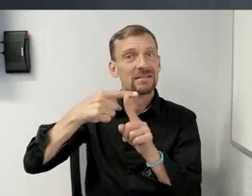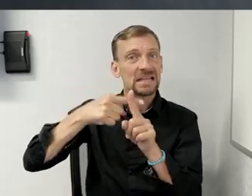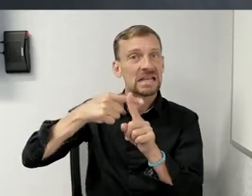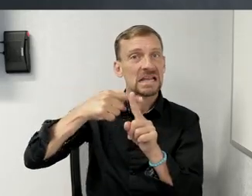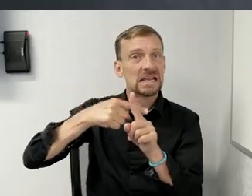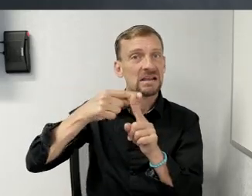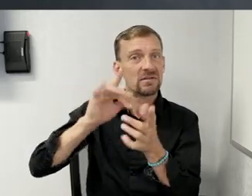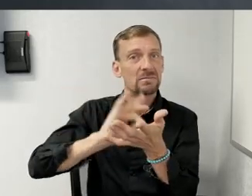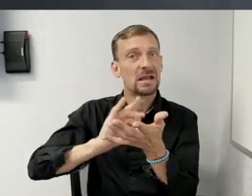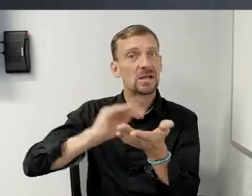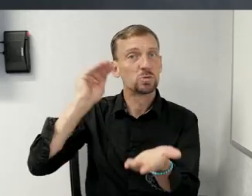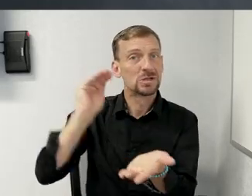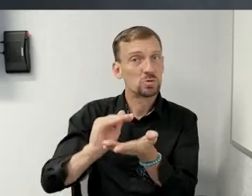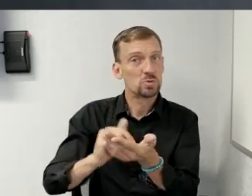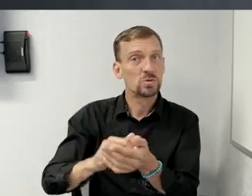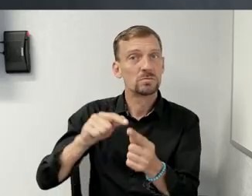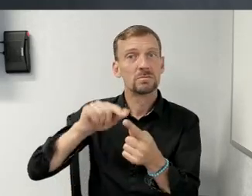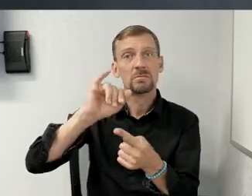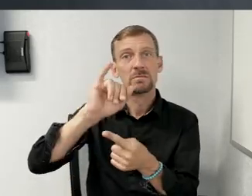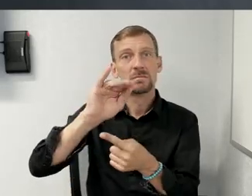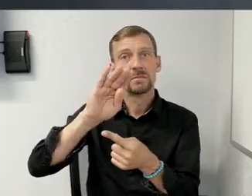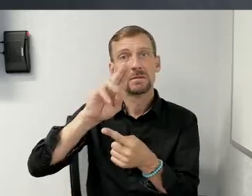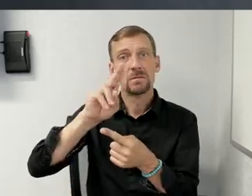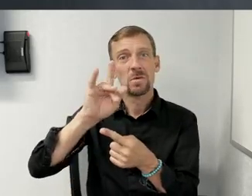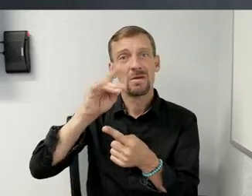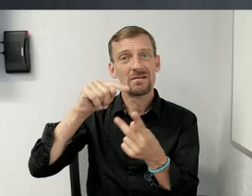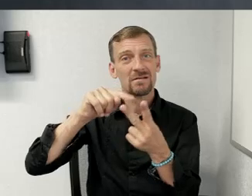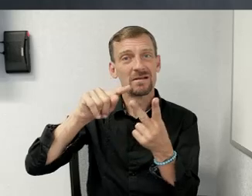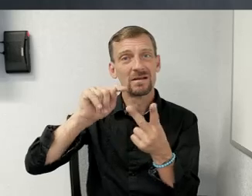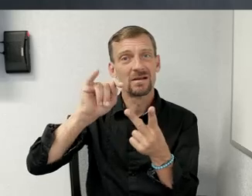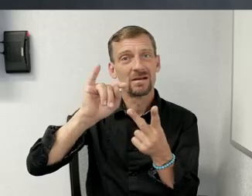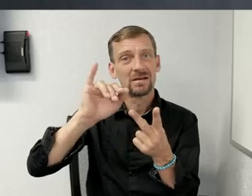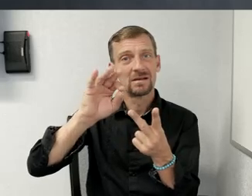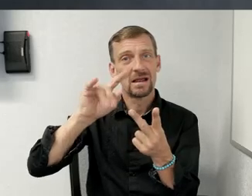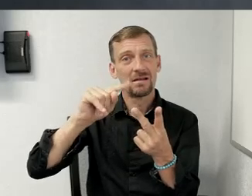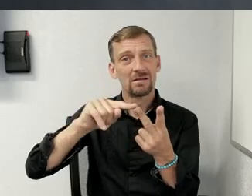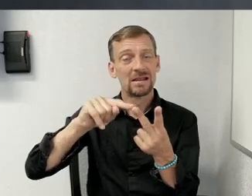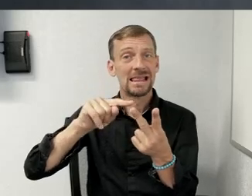reducers, ibuprofen, Tylenol,